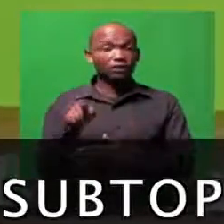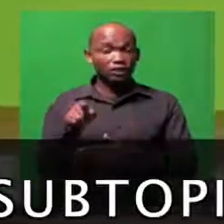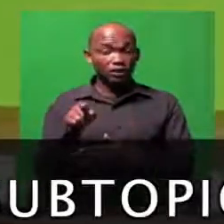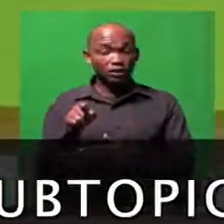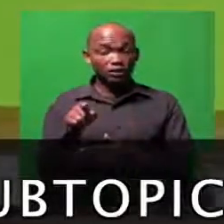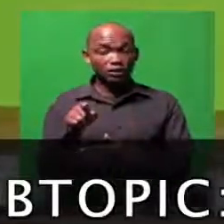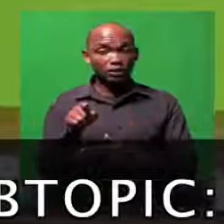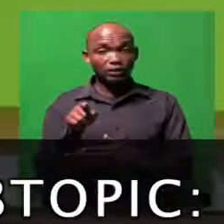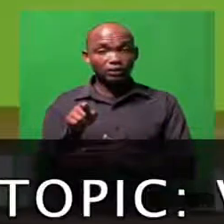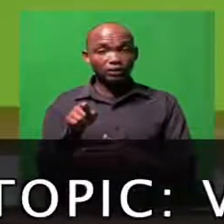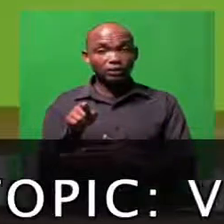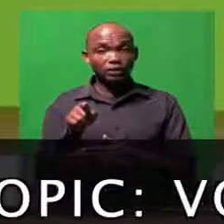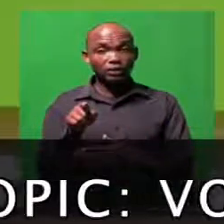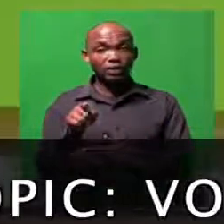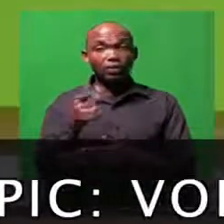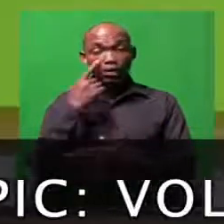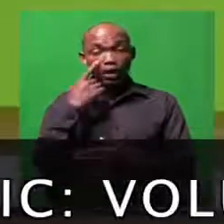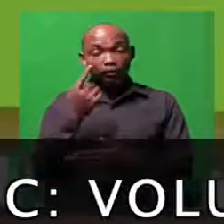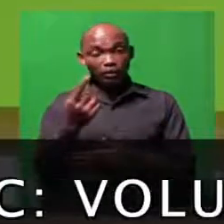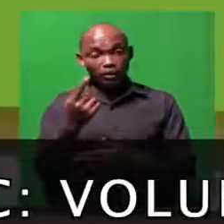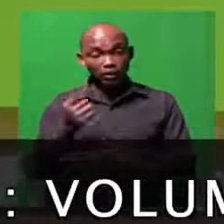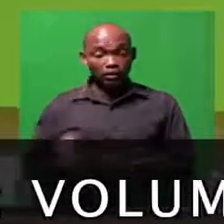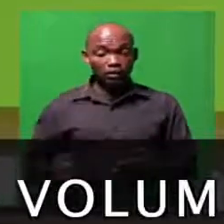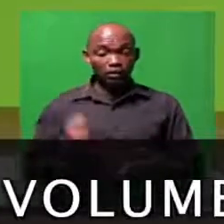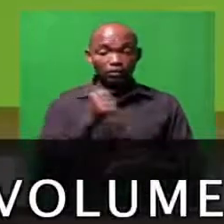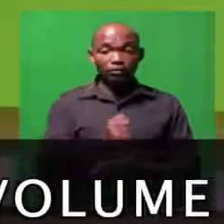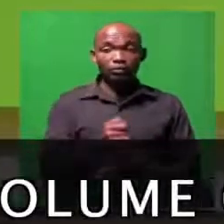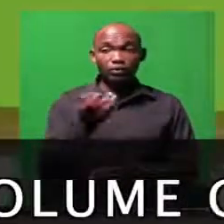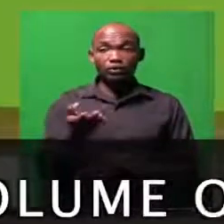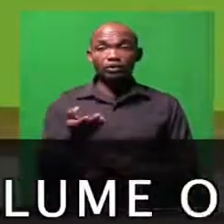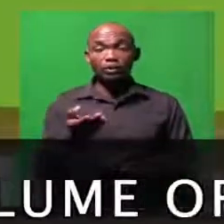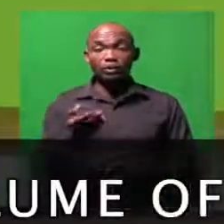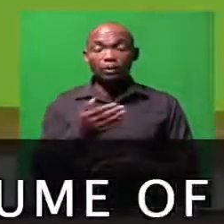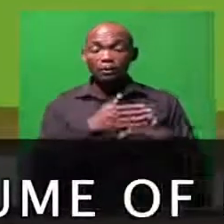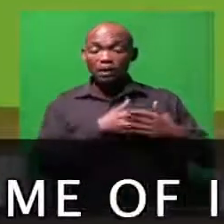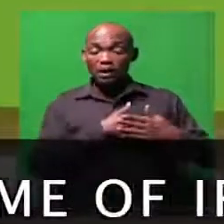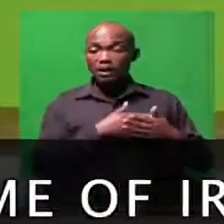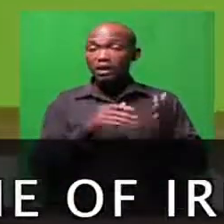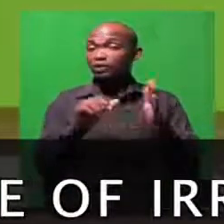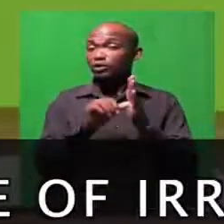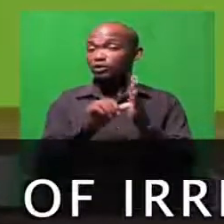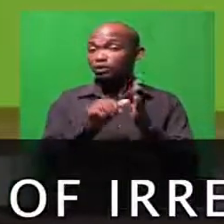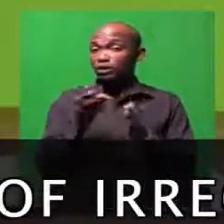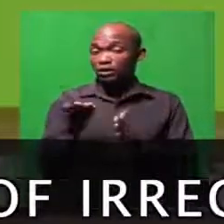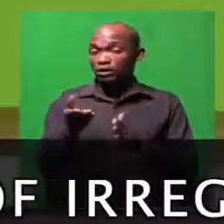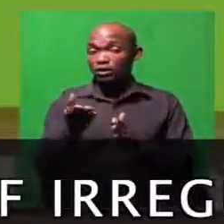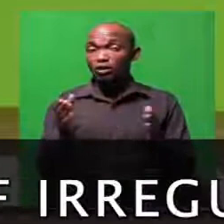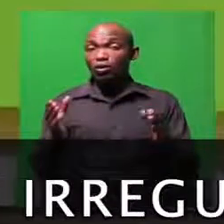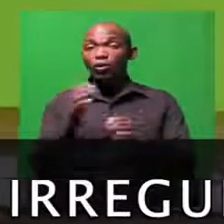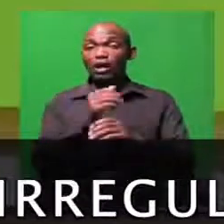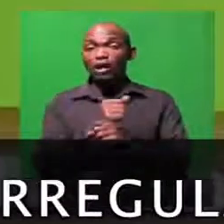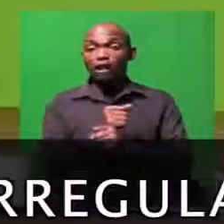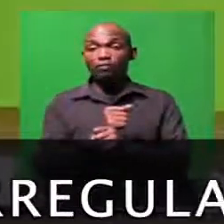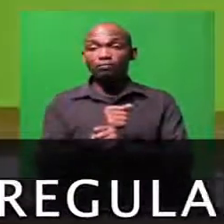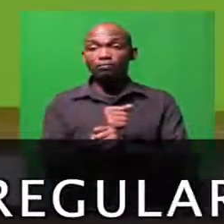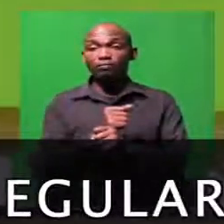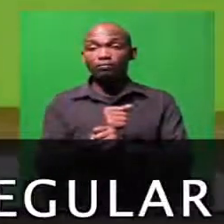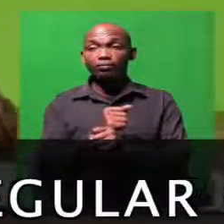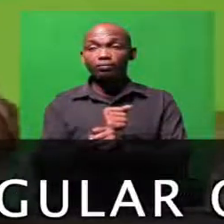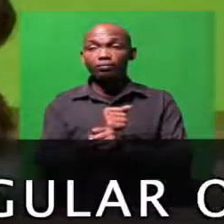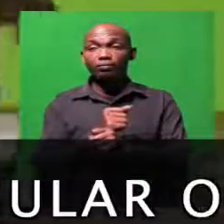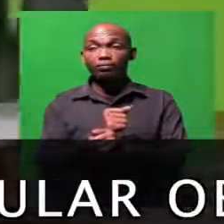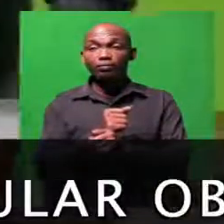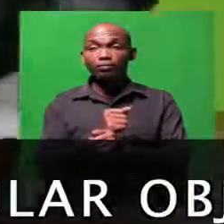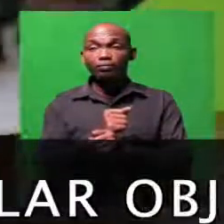Now, from this demonstration that we have seen, my dear student,